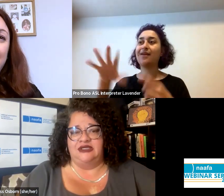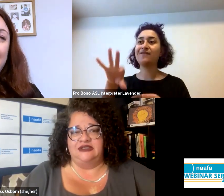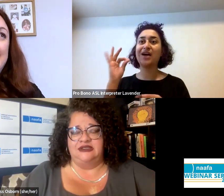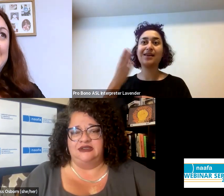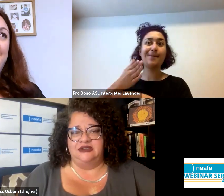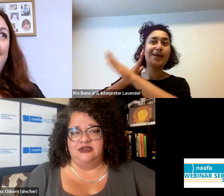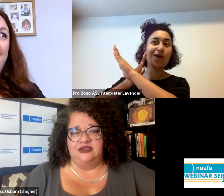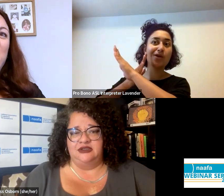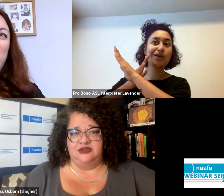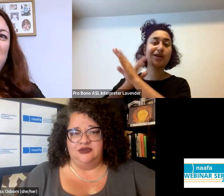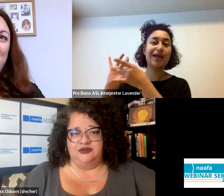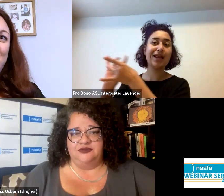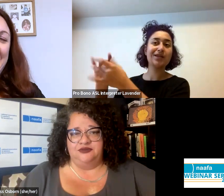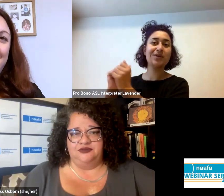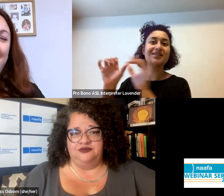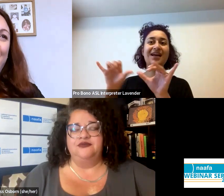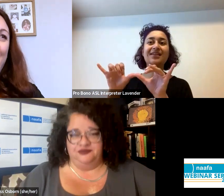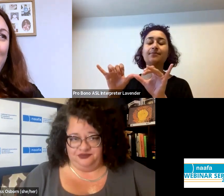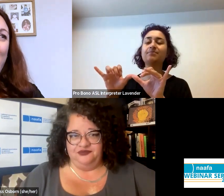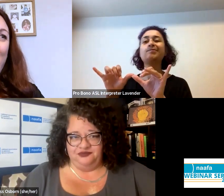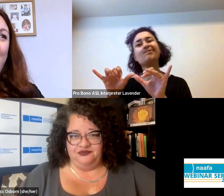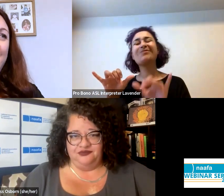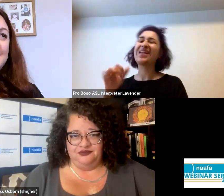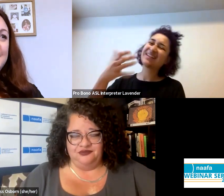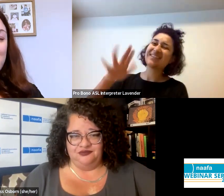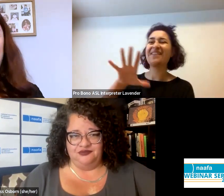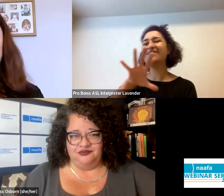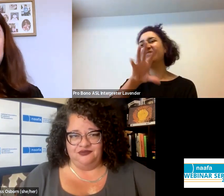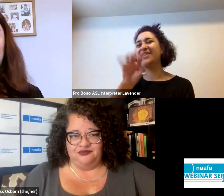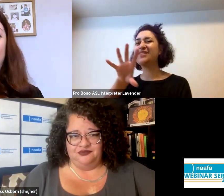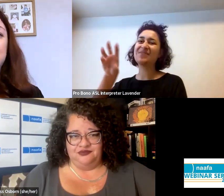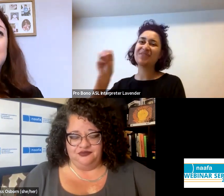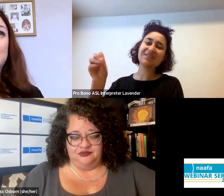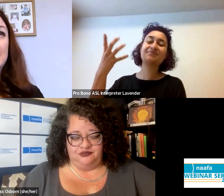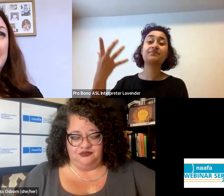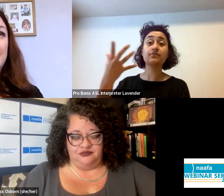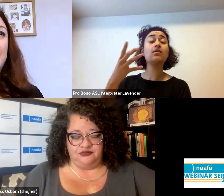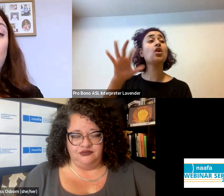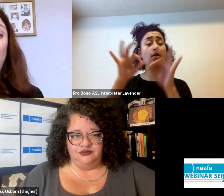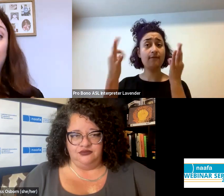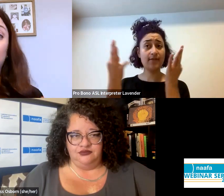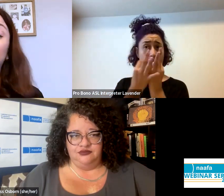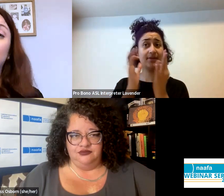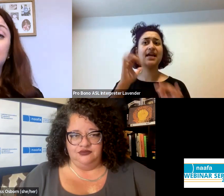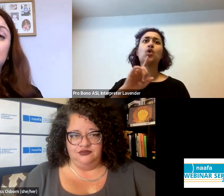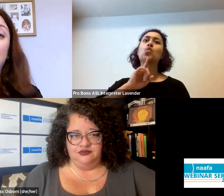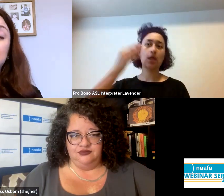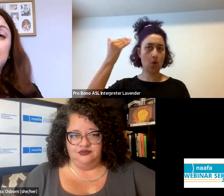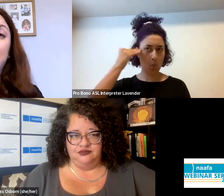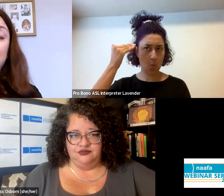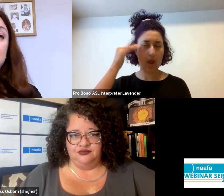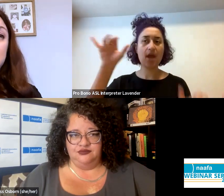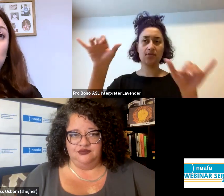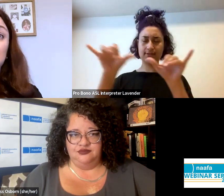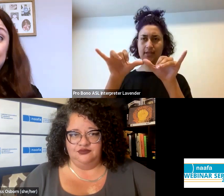to size? 50-50. There are some families that are absolutely aware of the